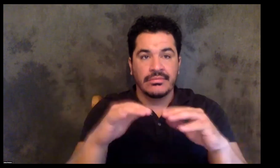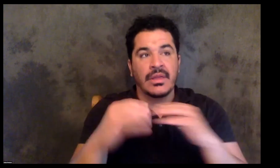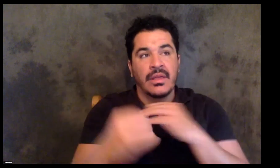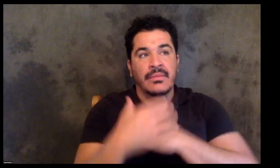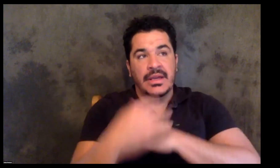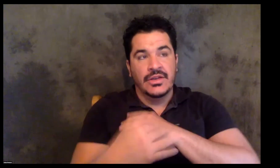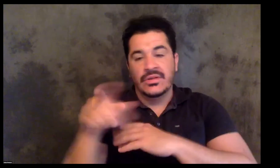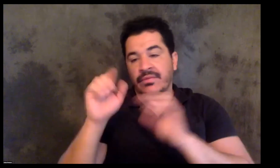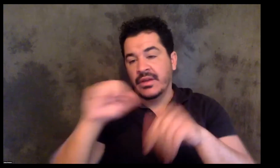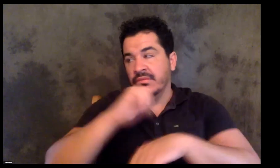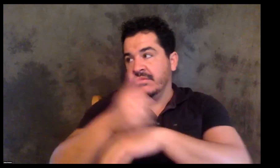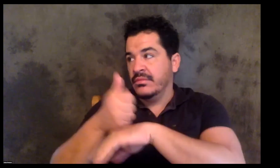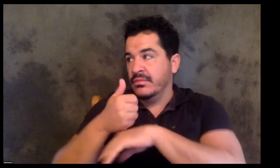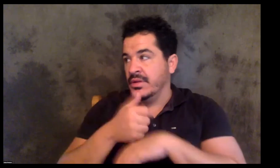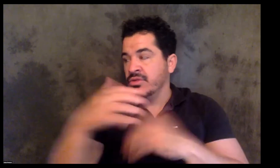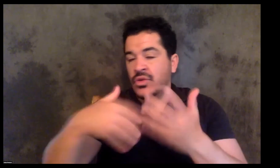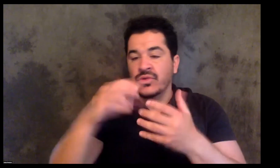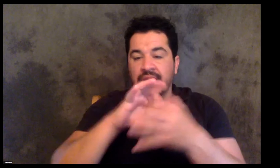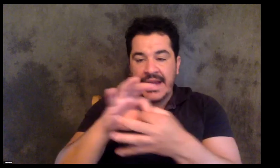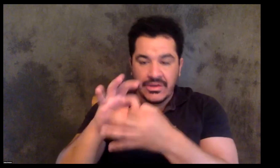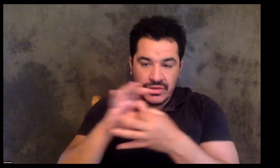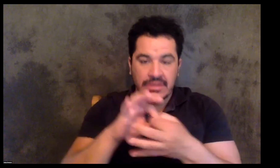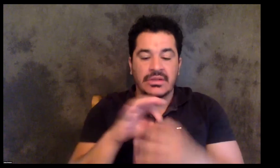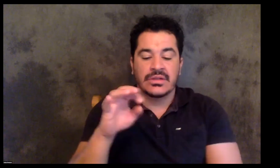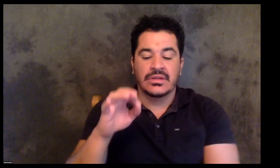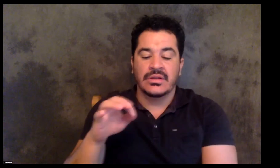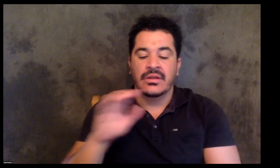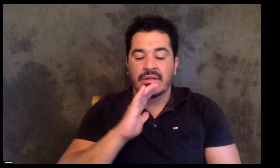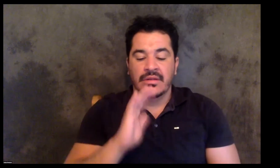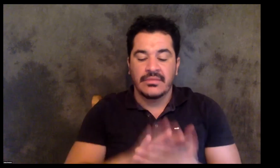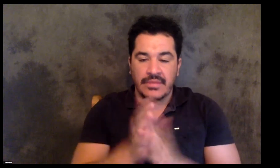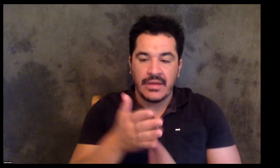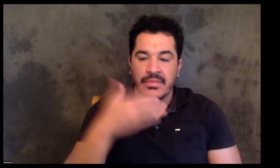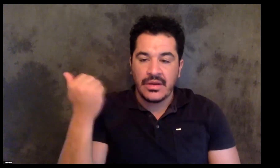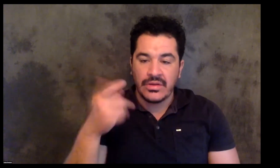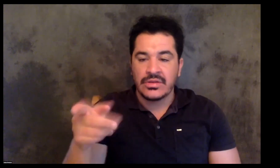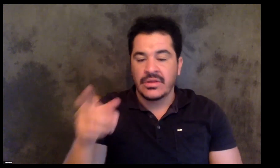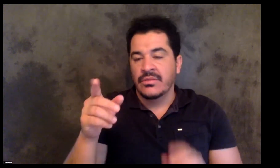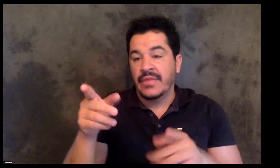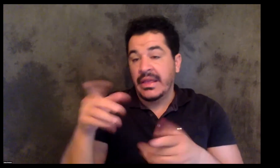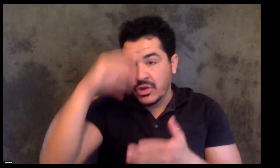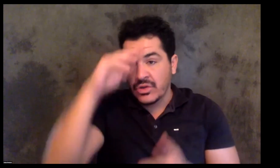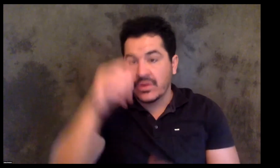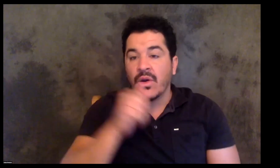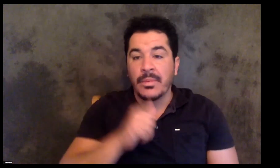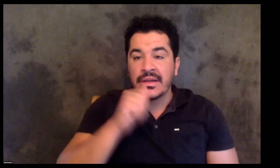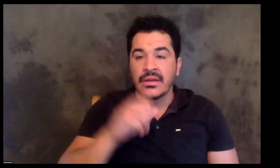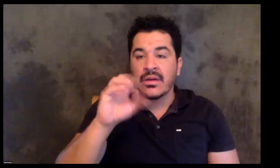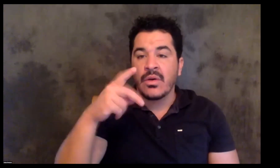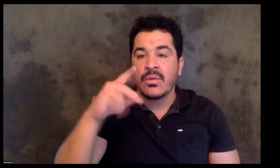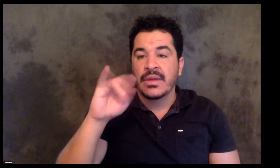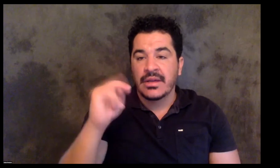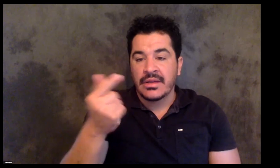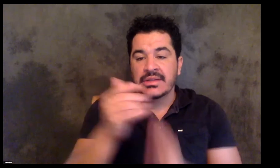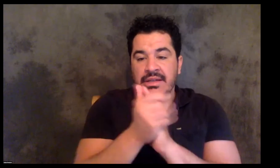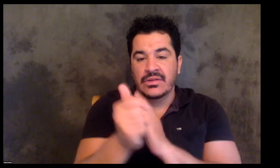better. They could learn coping skills, so that the capacity to cope with stress and understand stress would improve. But what we also realized was that when they left